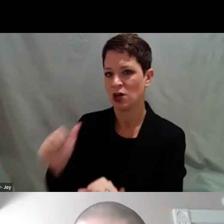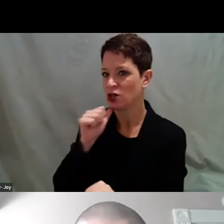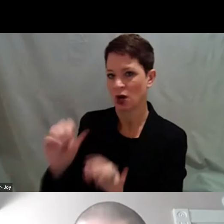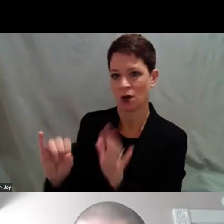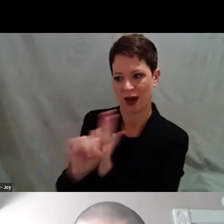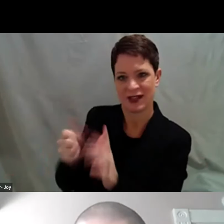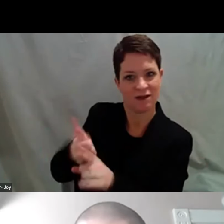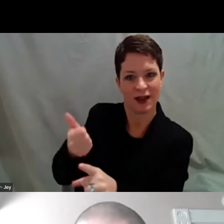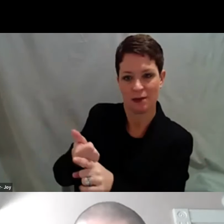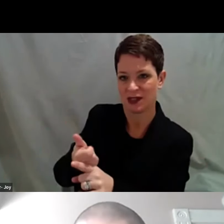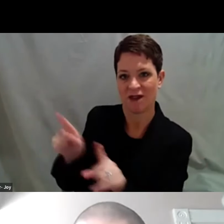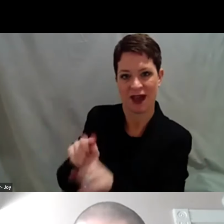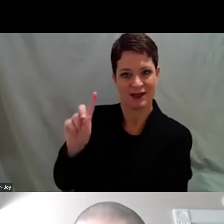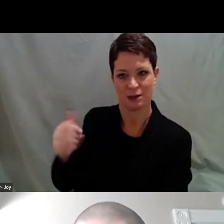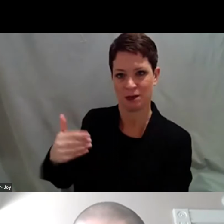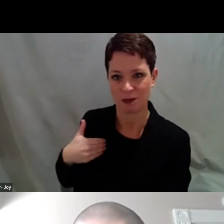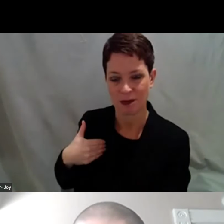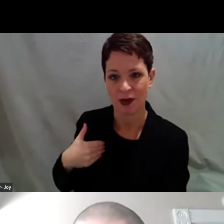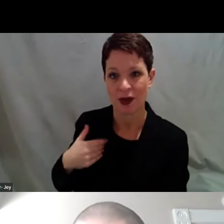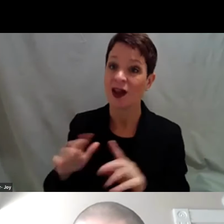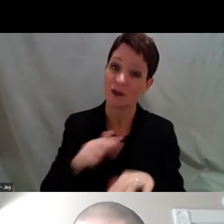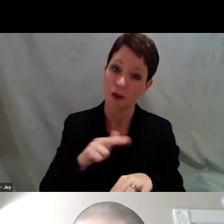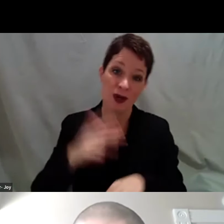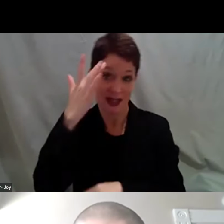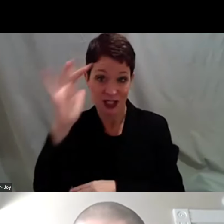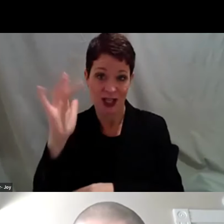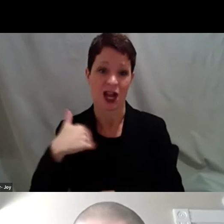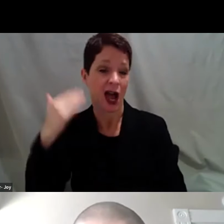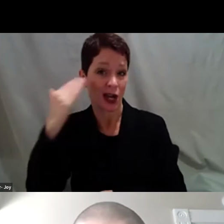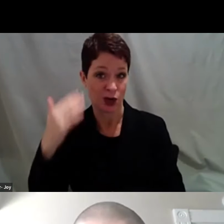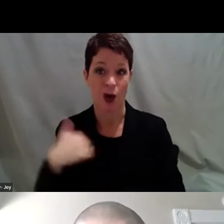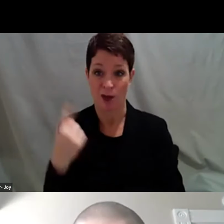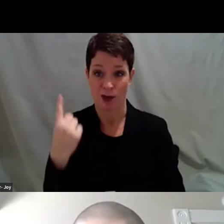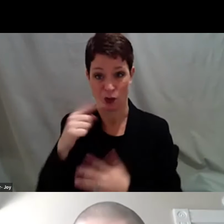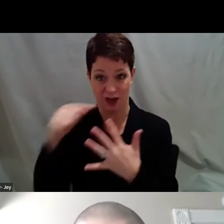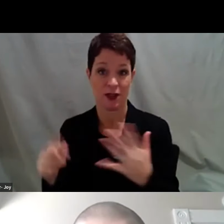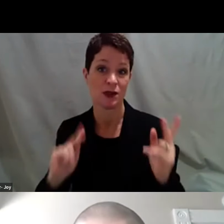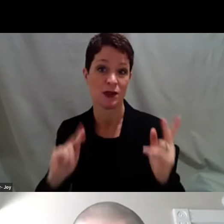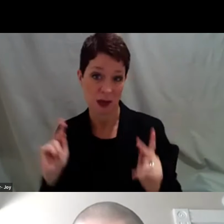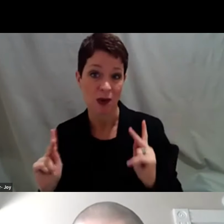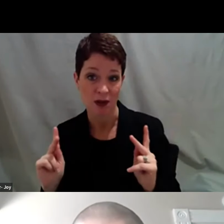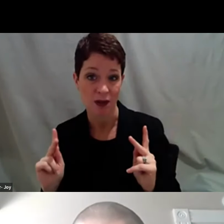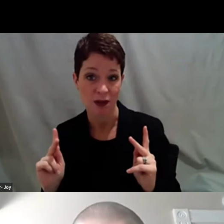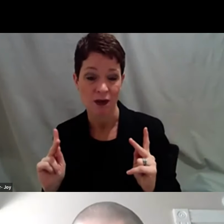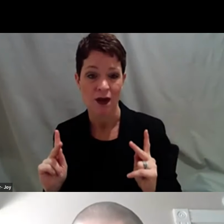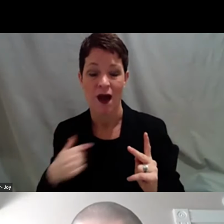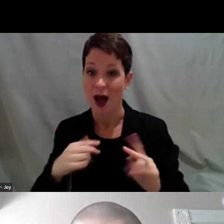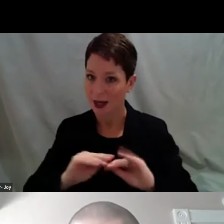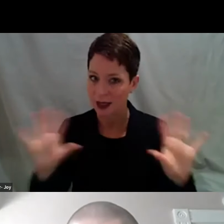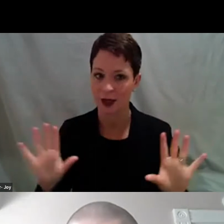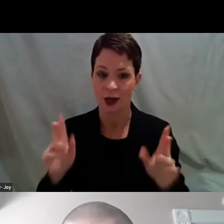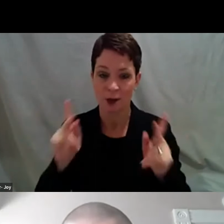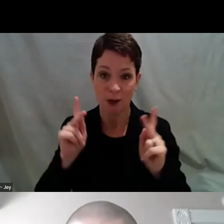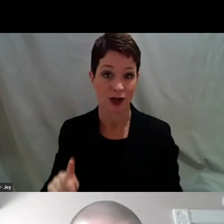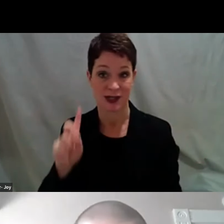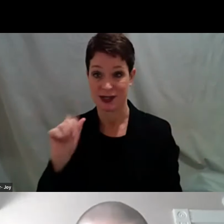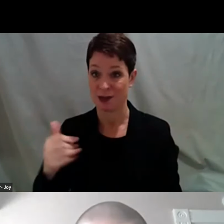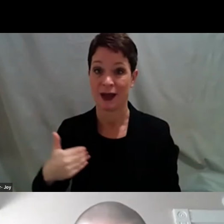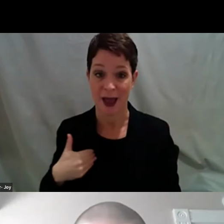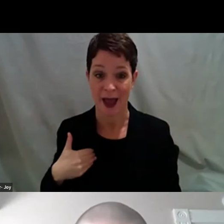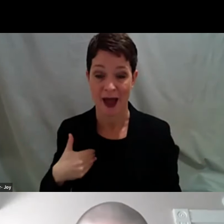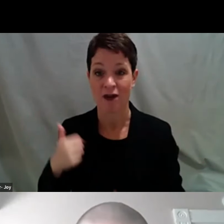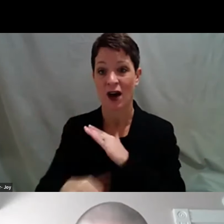in that way. And of course, intellectually, I knew that I was one of those people. I clearly am a person with a disability